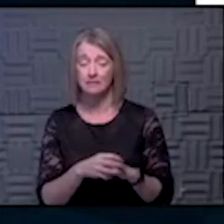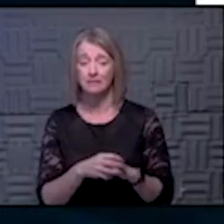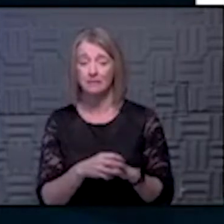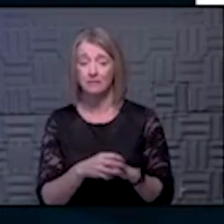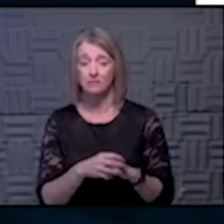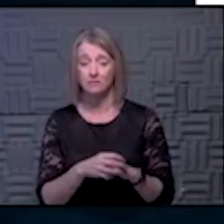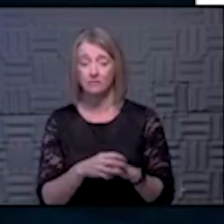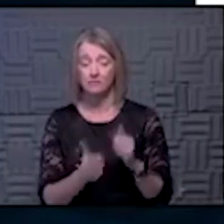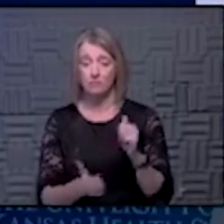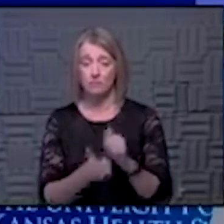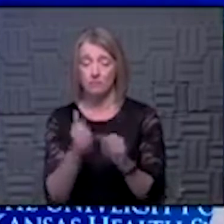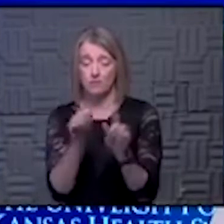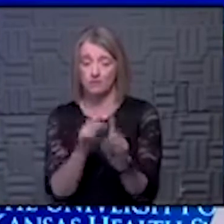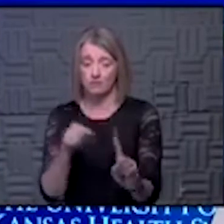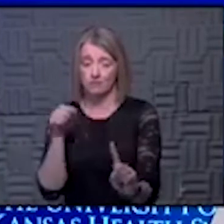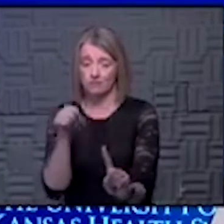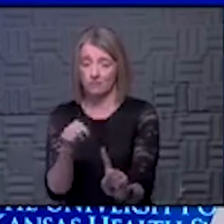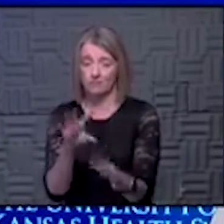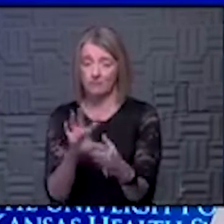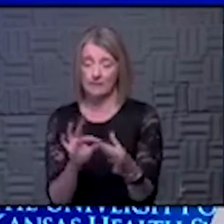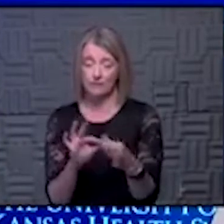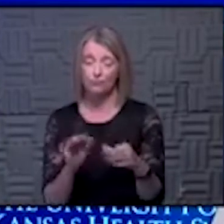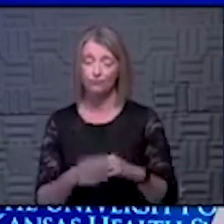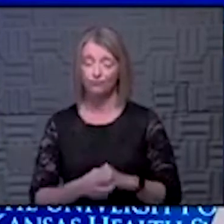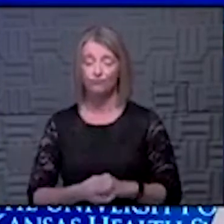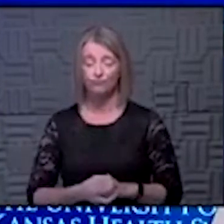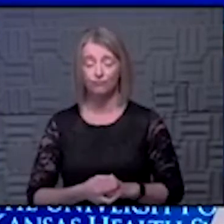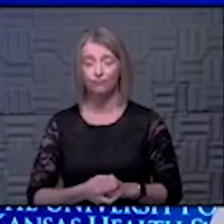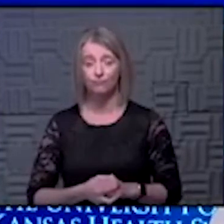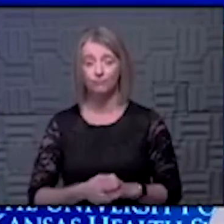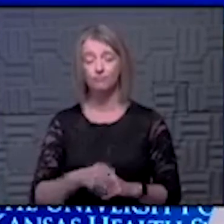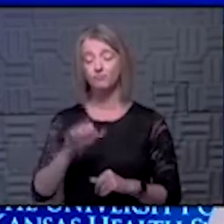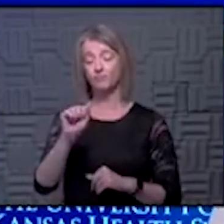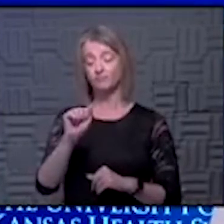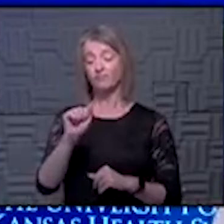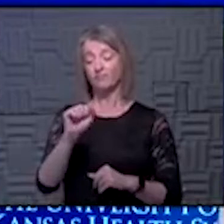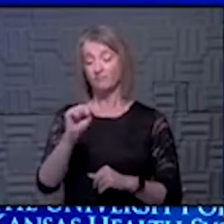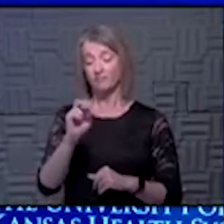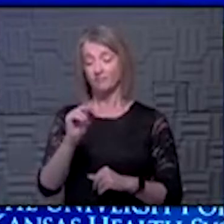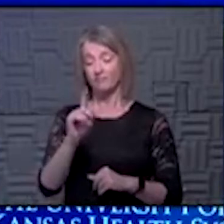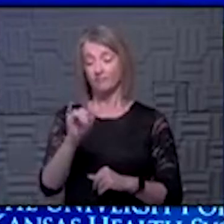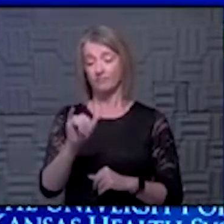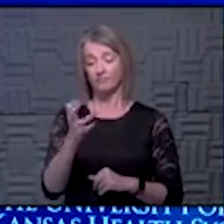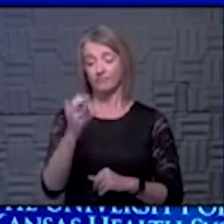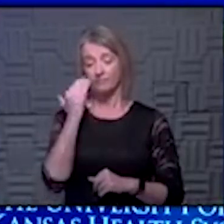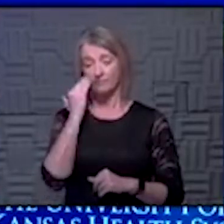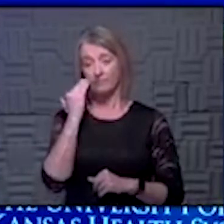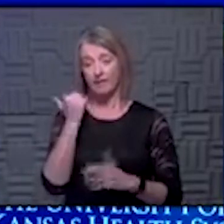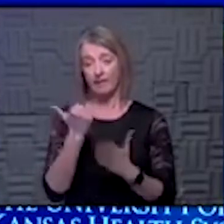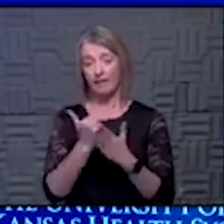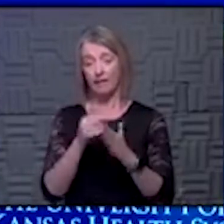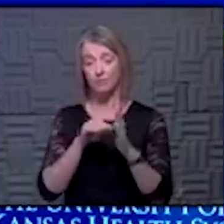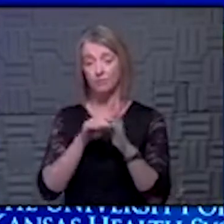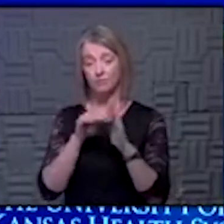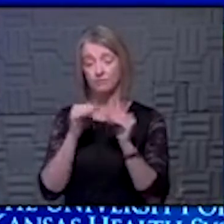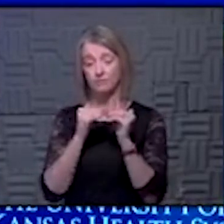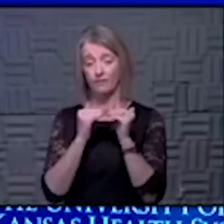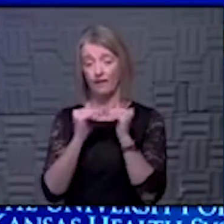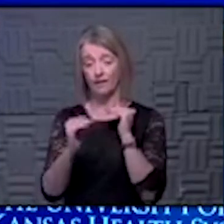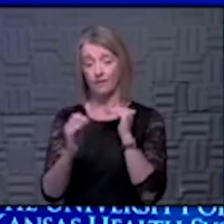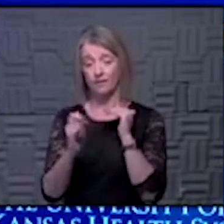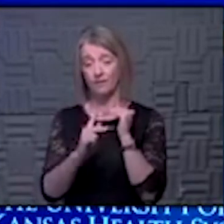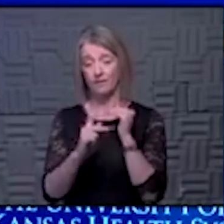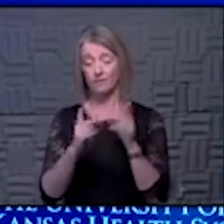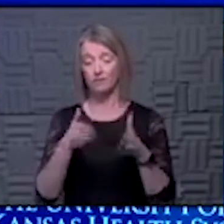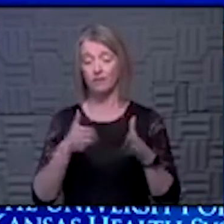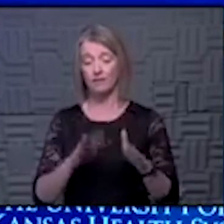most pertinent general message. Sandy wants to know, would it help to flatten the curve if we were to go back to